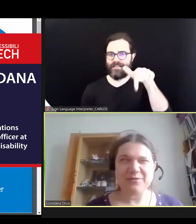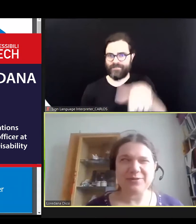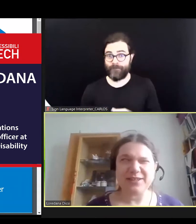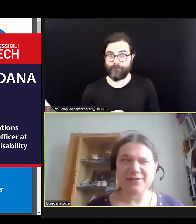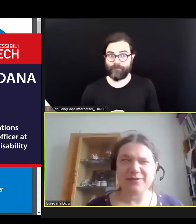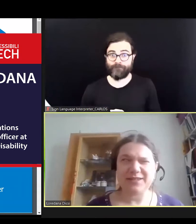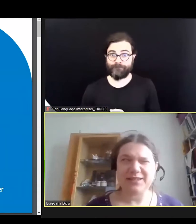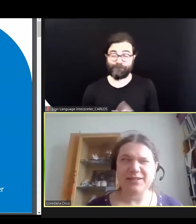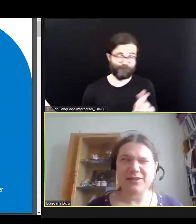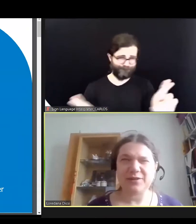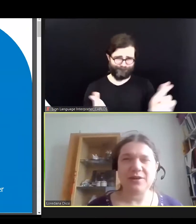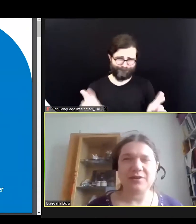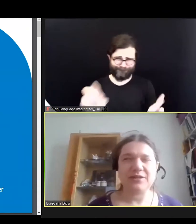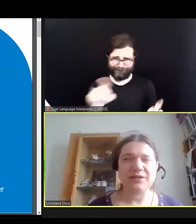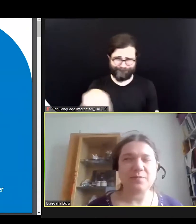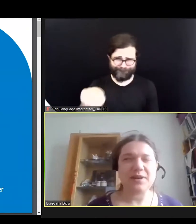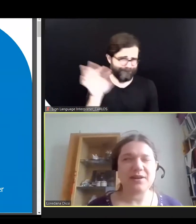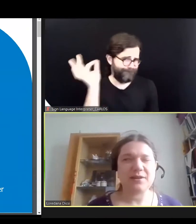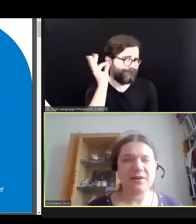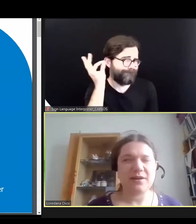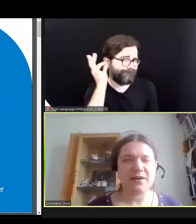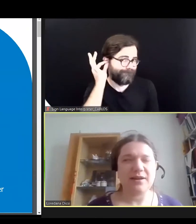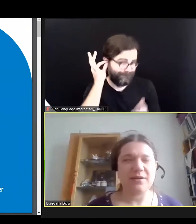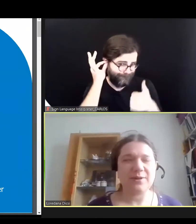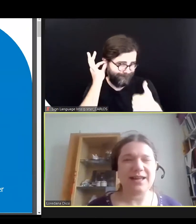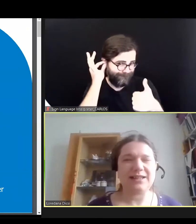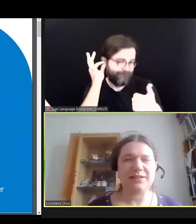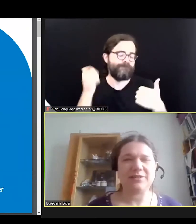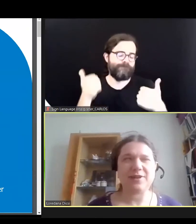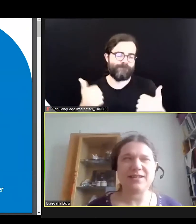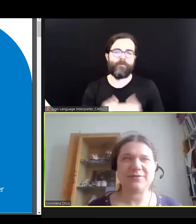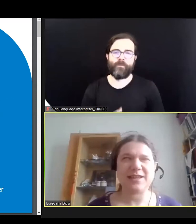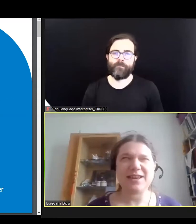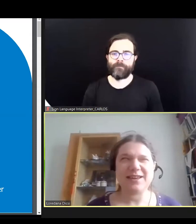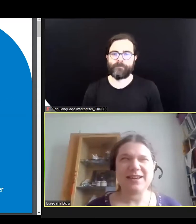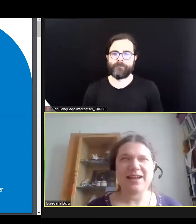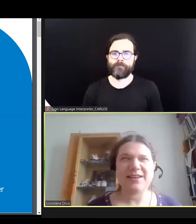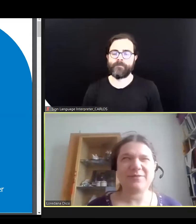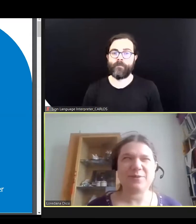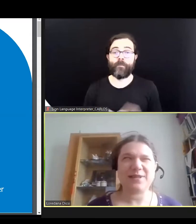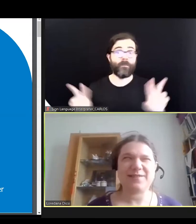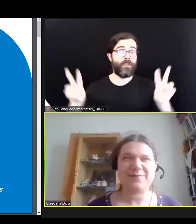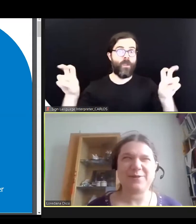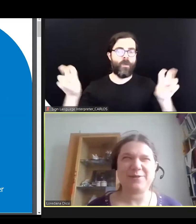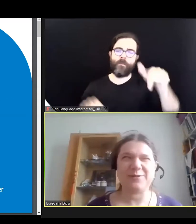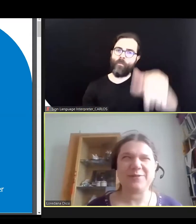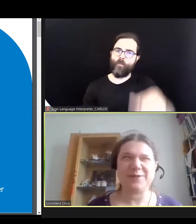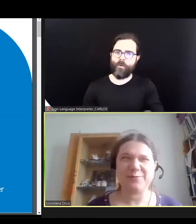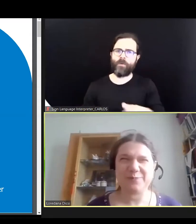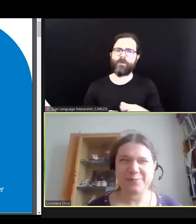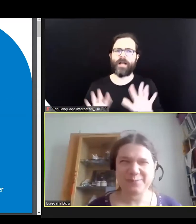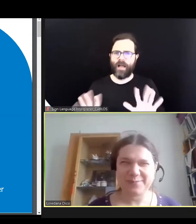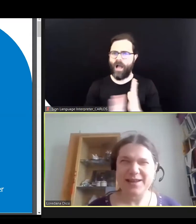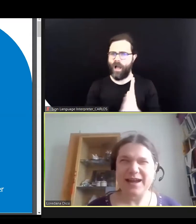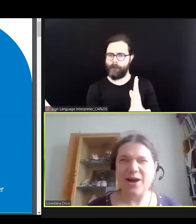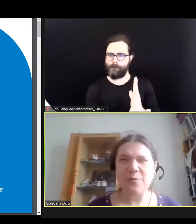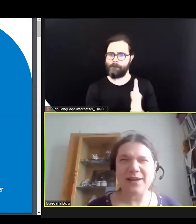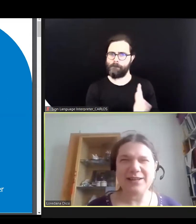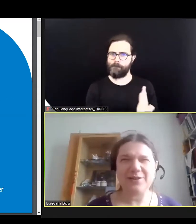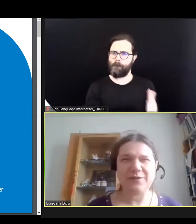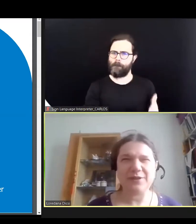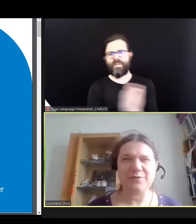So to introducing the topic, what I'll address today, I have a question for all of you.